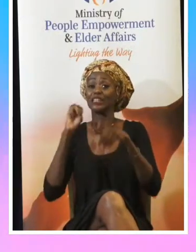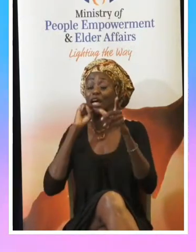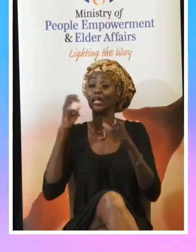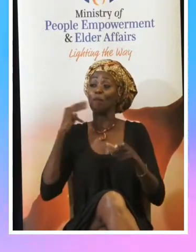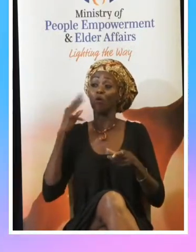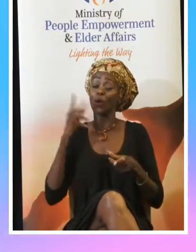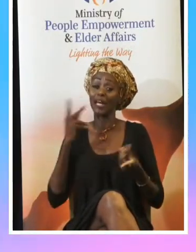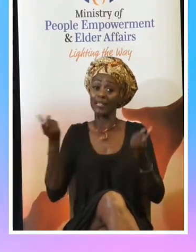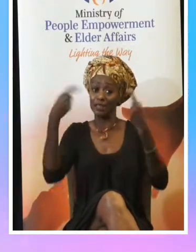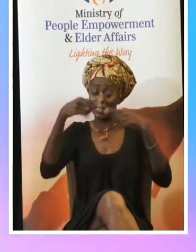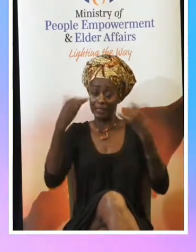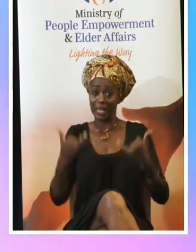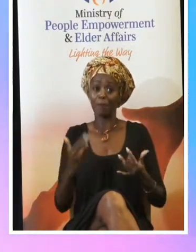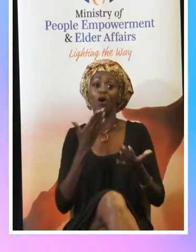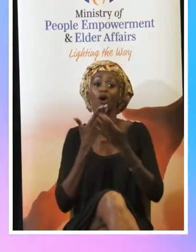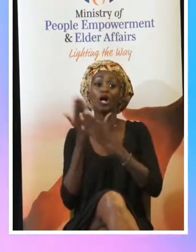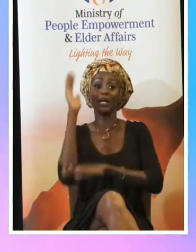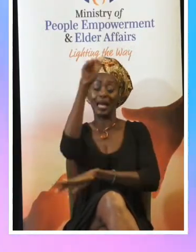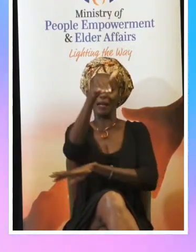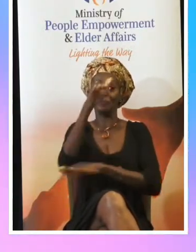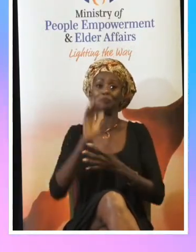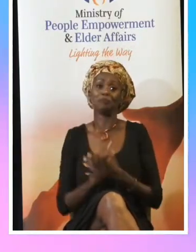Chantal.